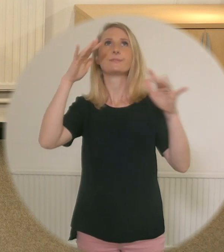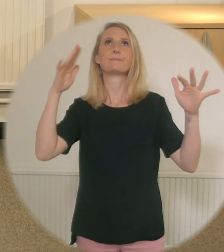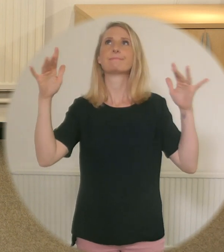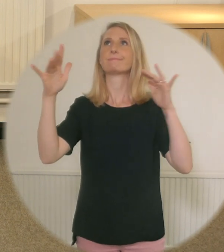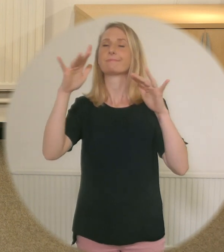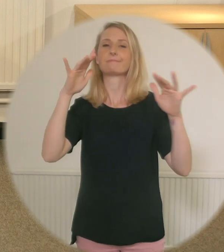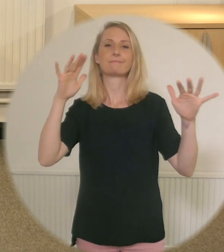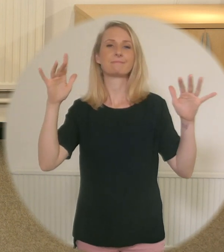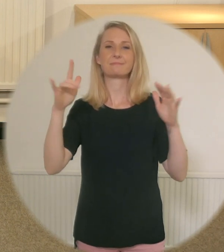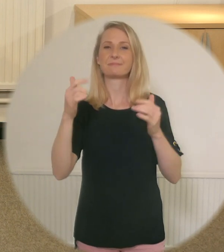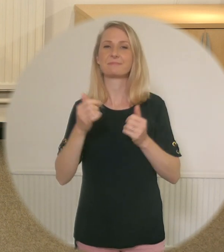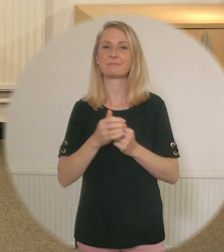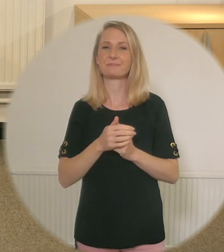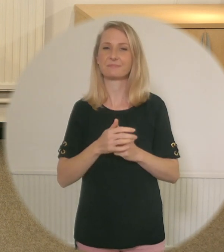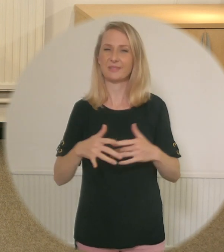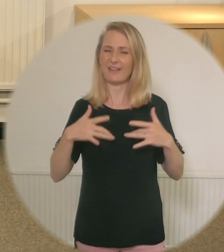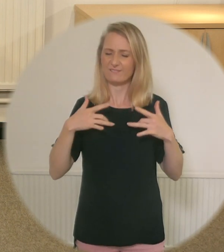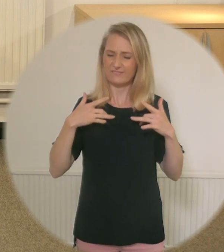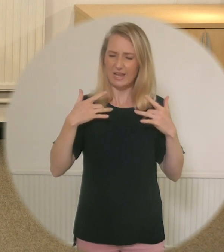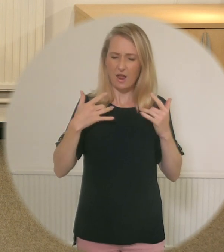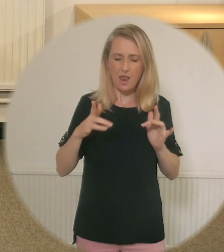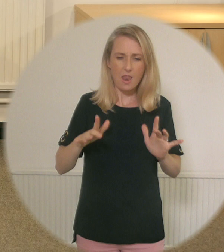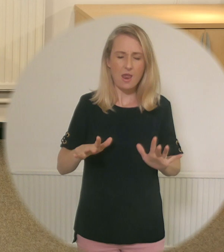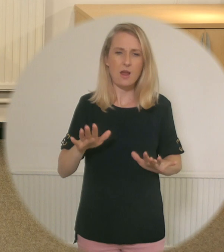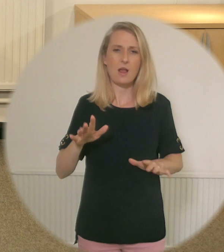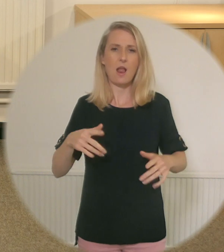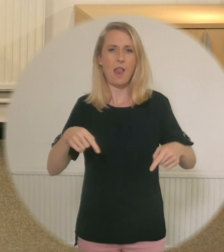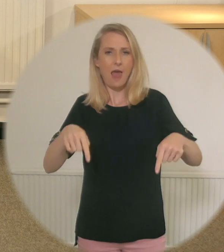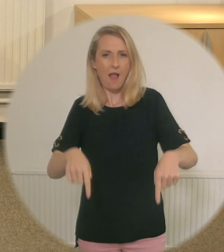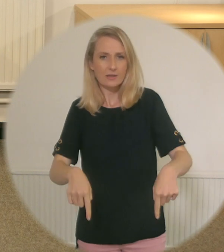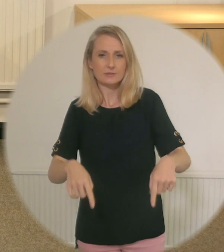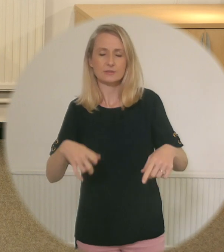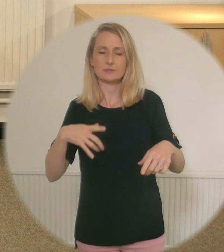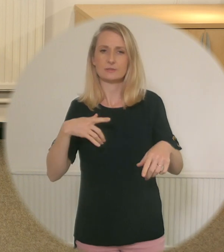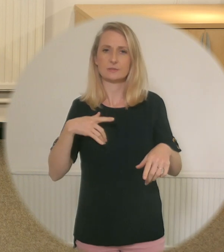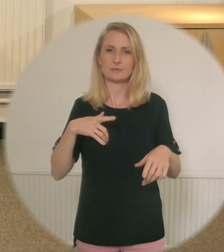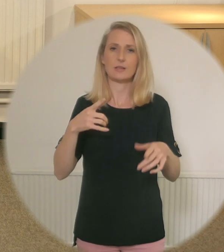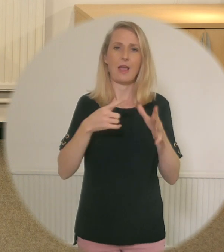Feel the lower part of your body, your legs, your ankles, your feet.